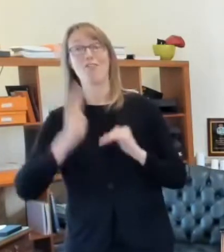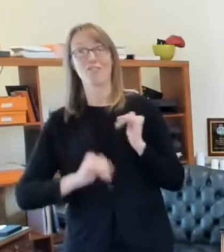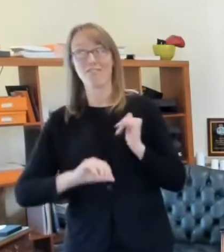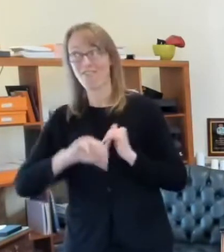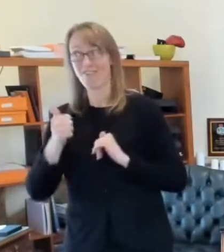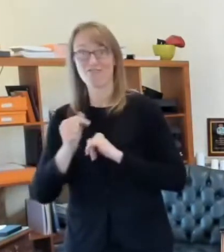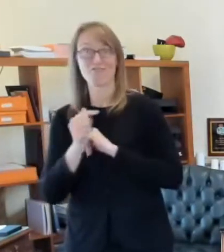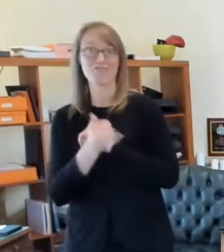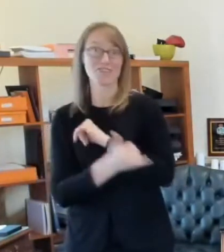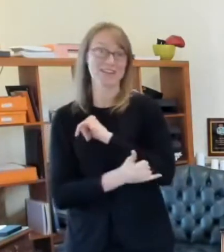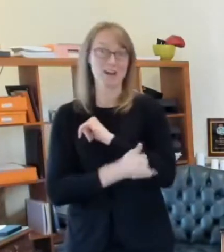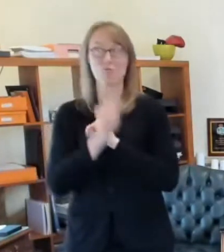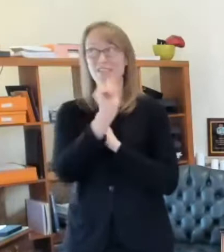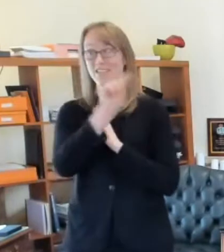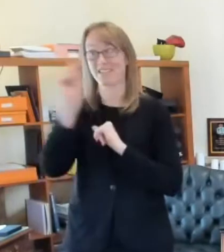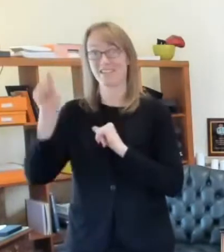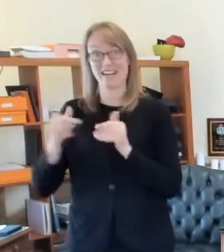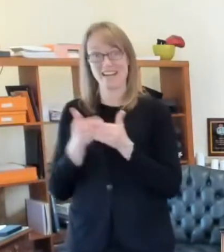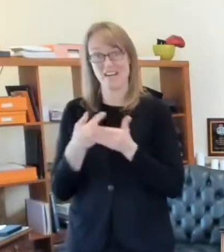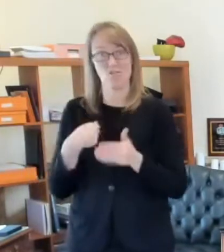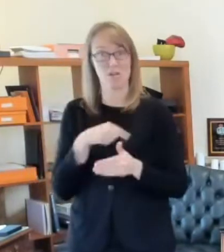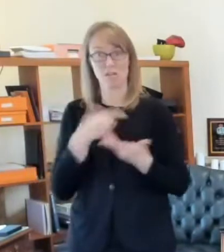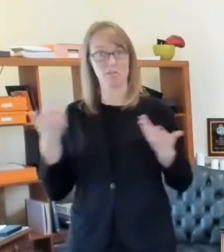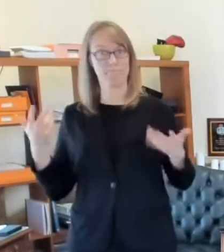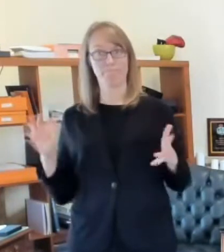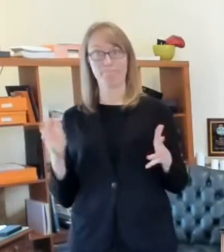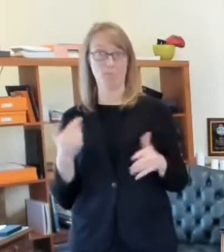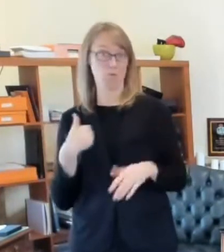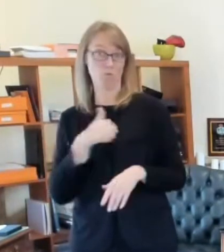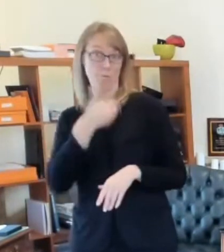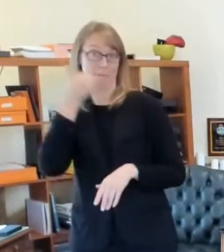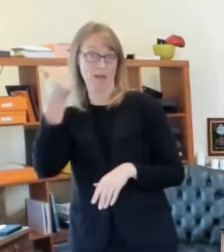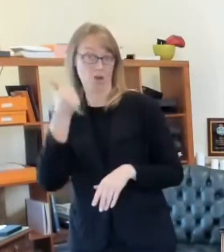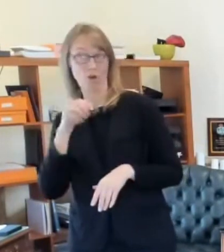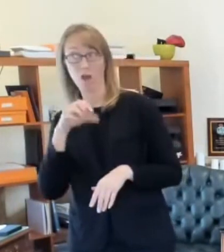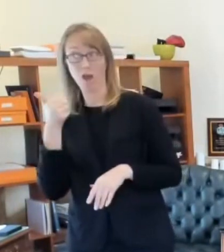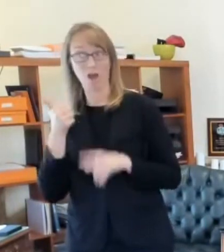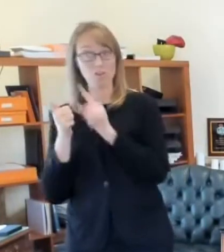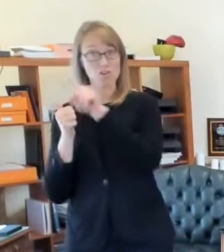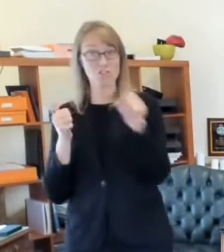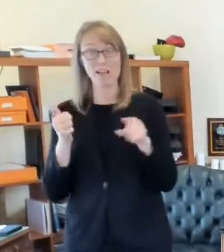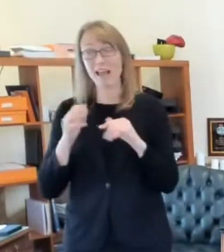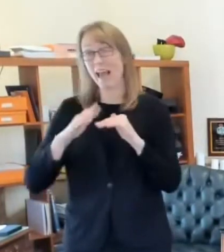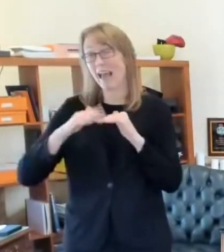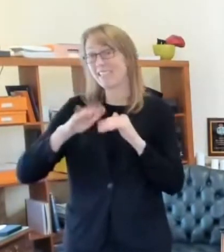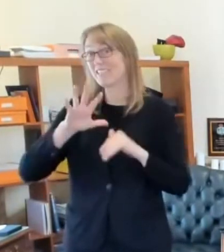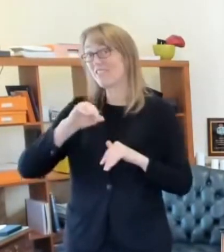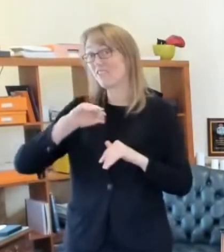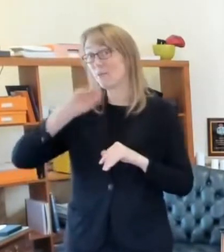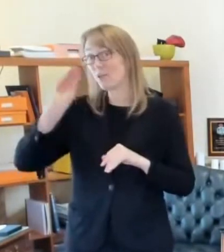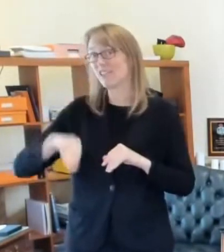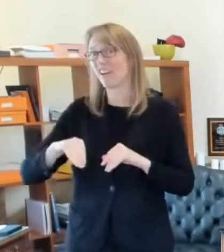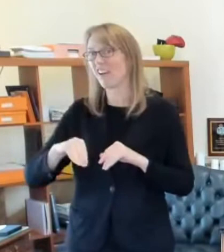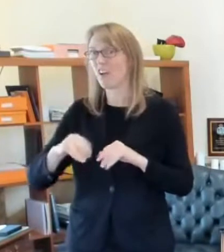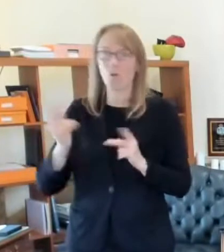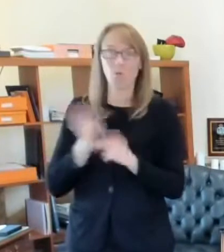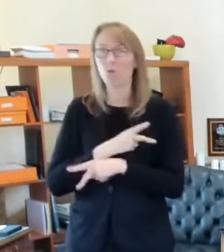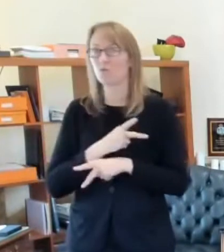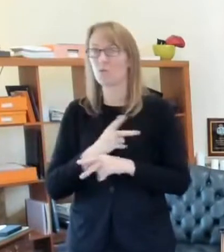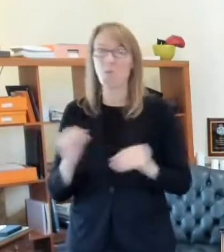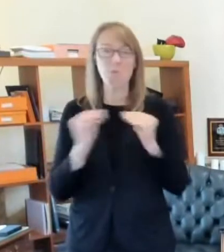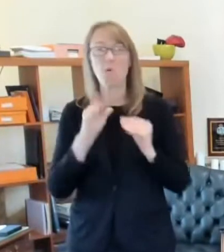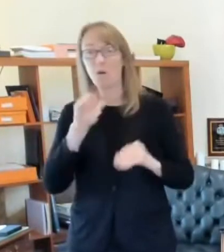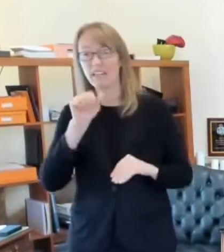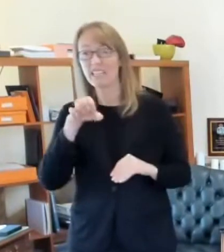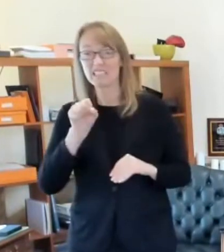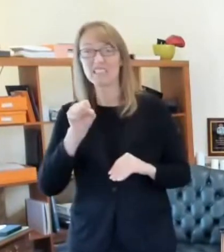region. You know, the rest of the region is at least 50% more cases per 100,000